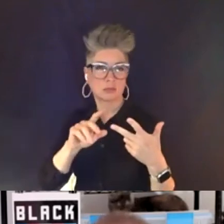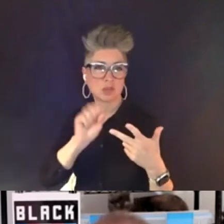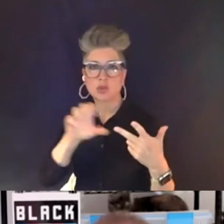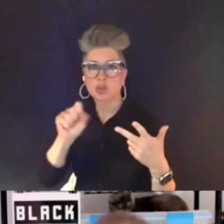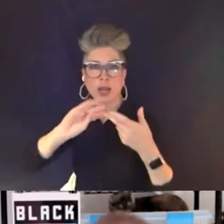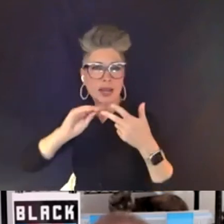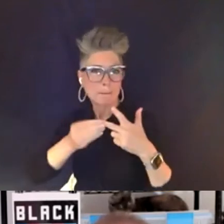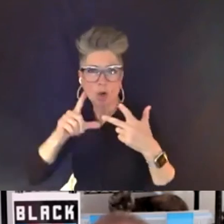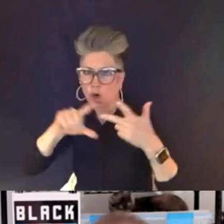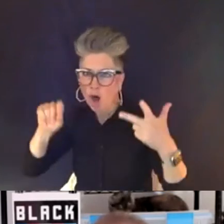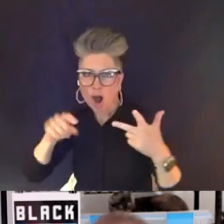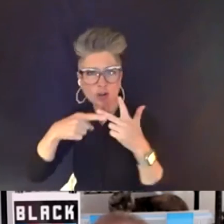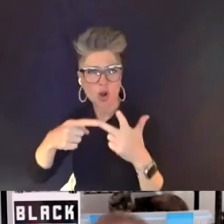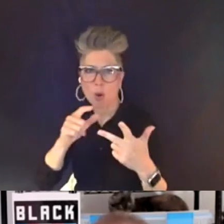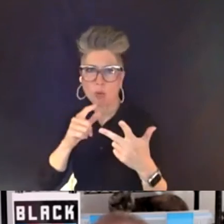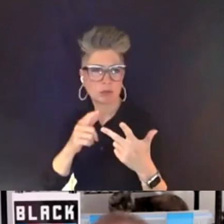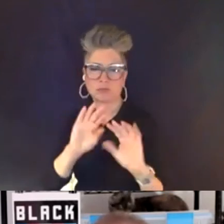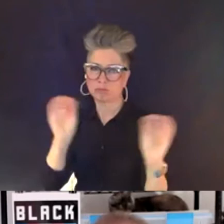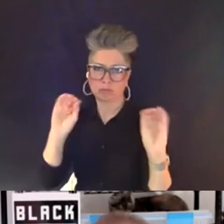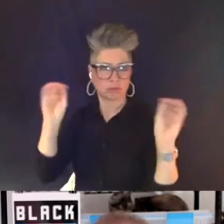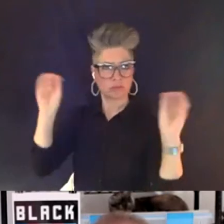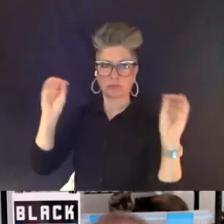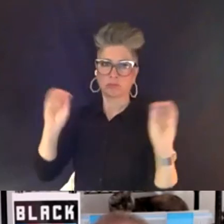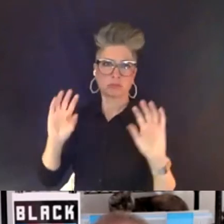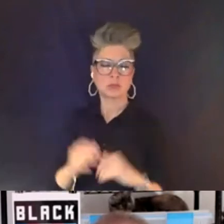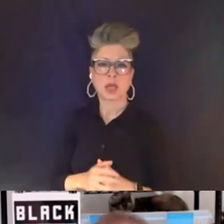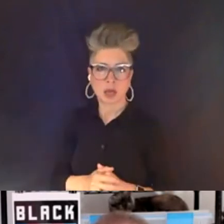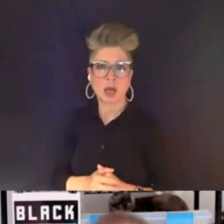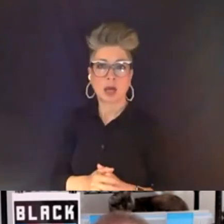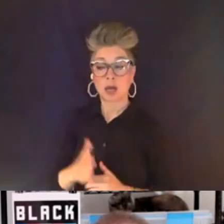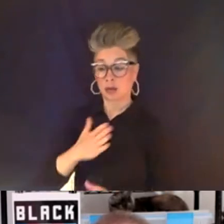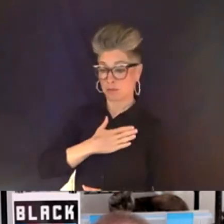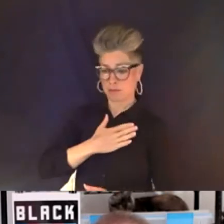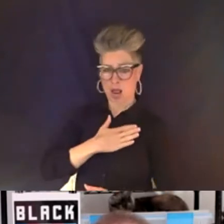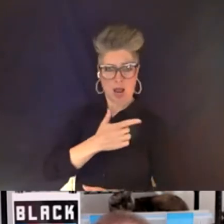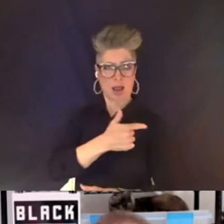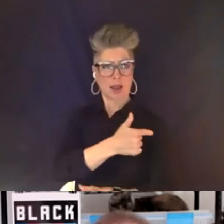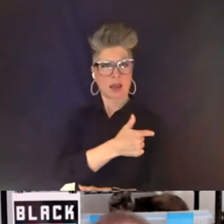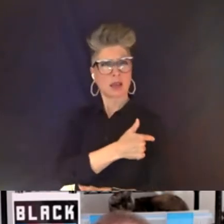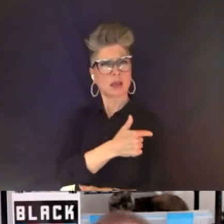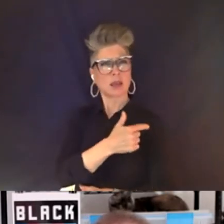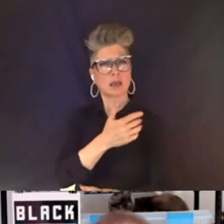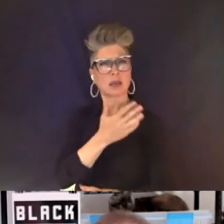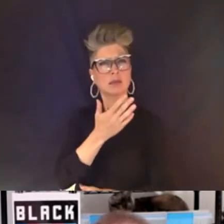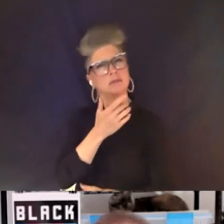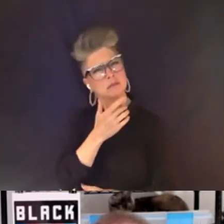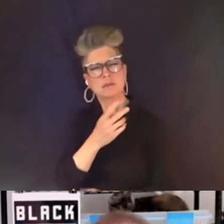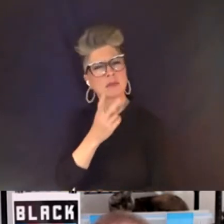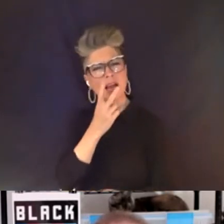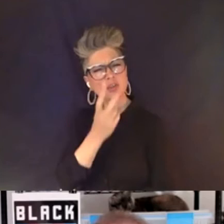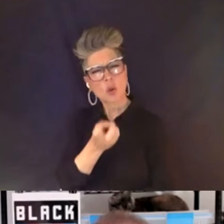required. I know when I received my vaccine, I don't believe I had to show